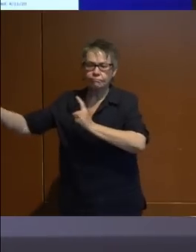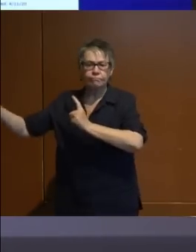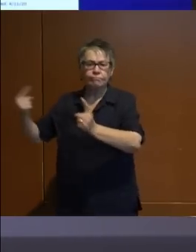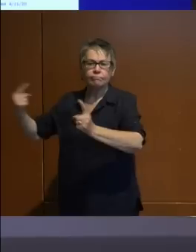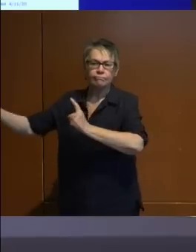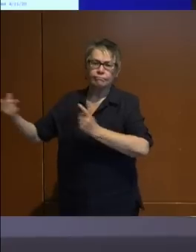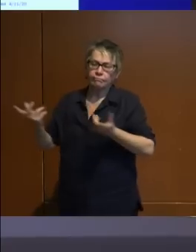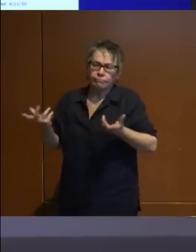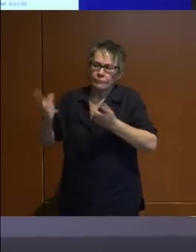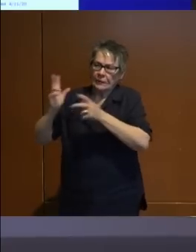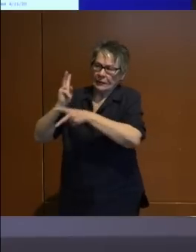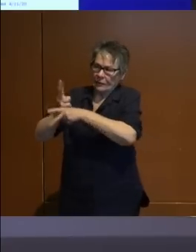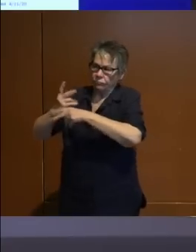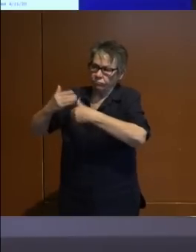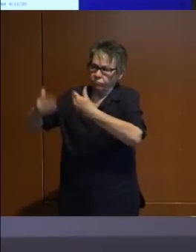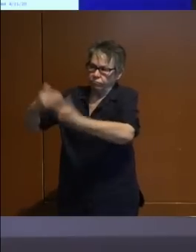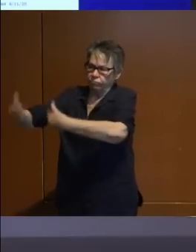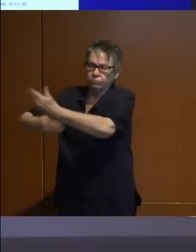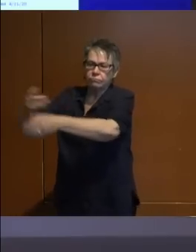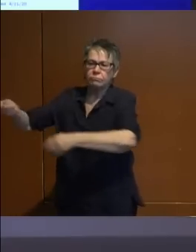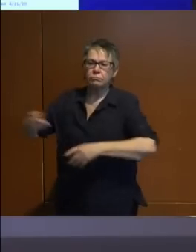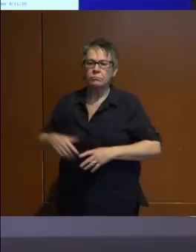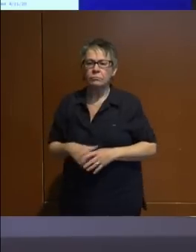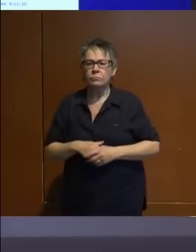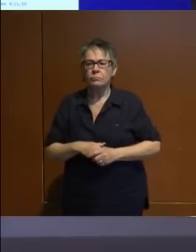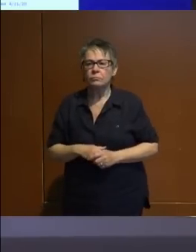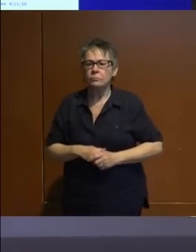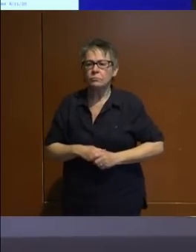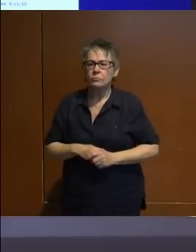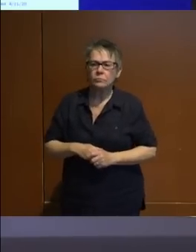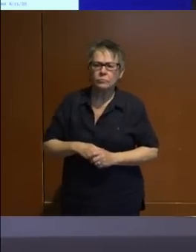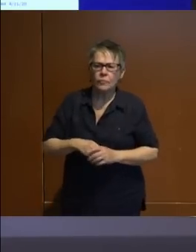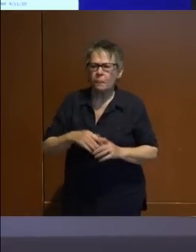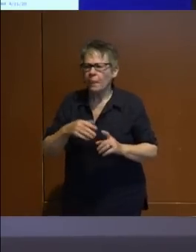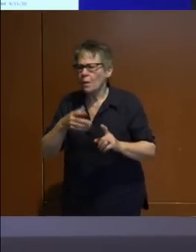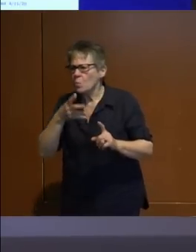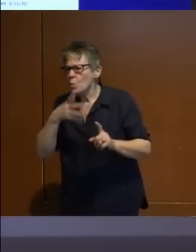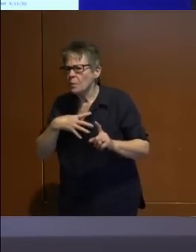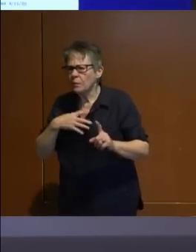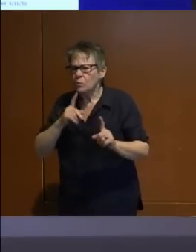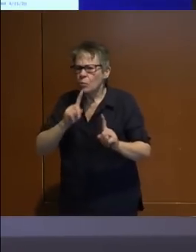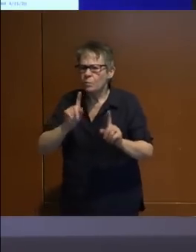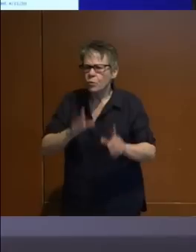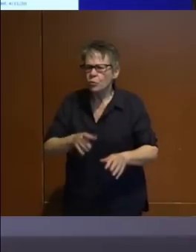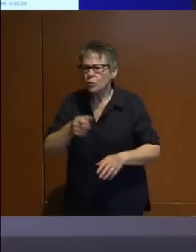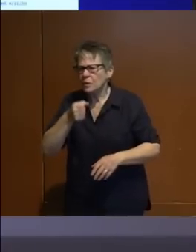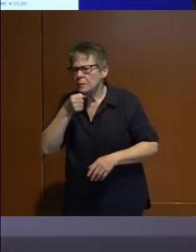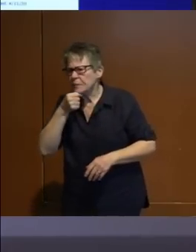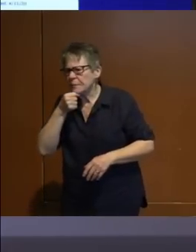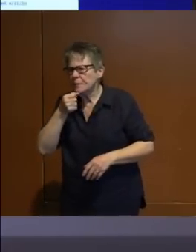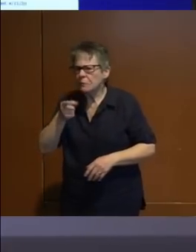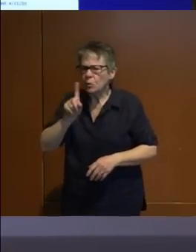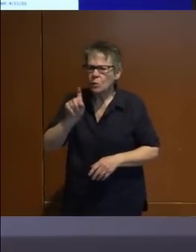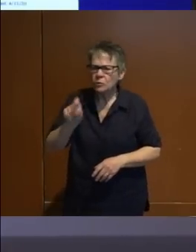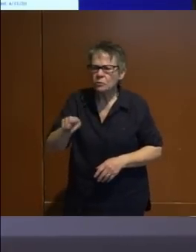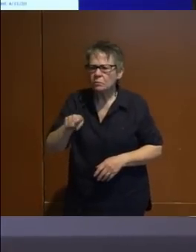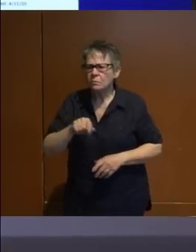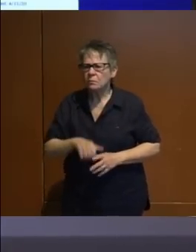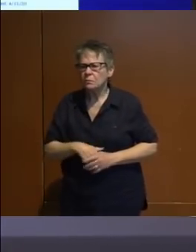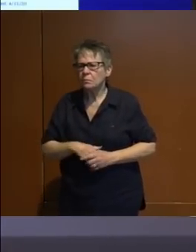construction. Do you have questions, ma'am? Yes, I do. Hold on a sec. I got to You're way back there. I got to put my glasses on.